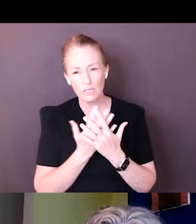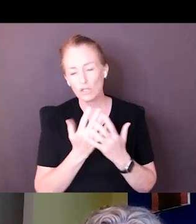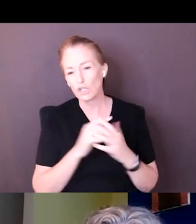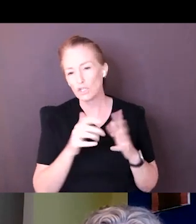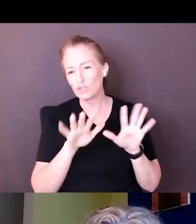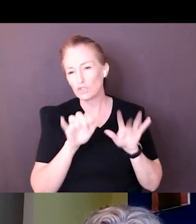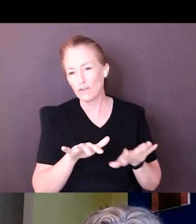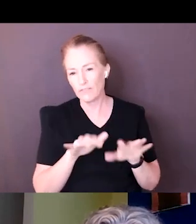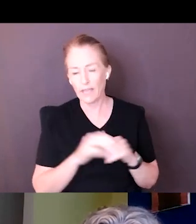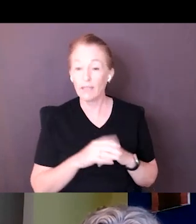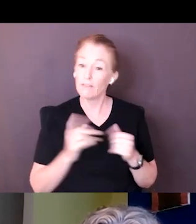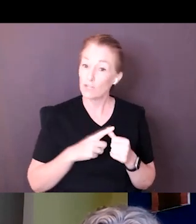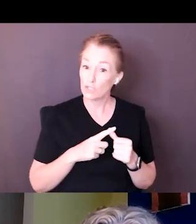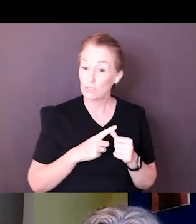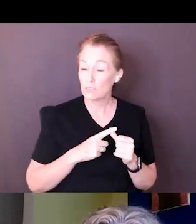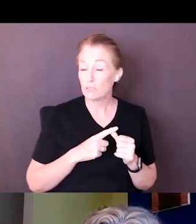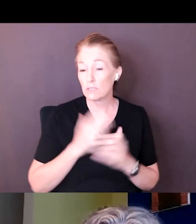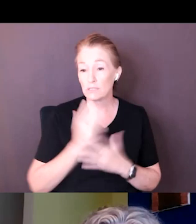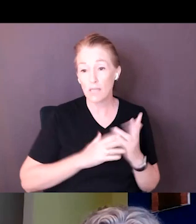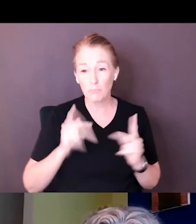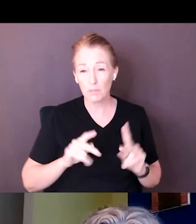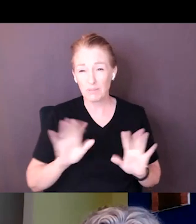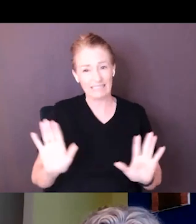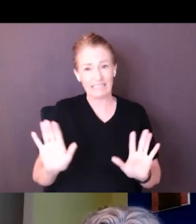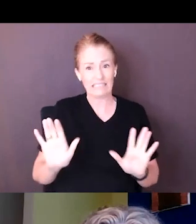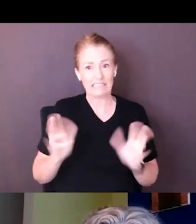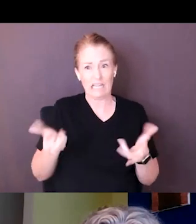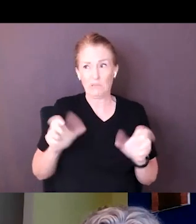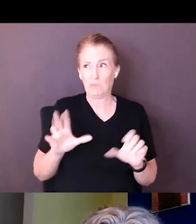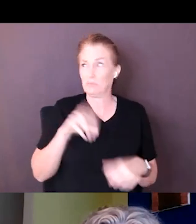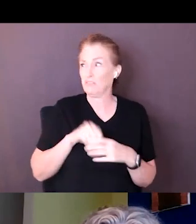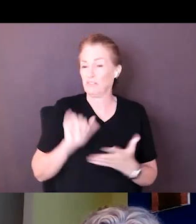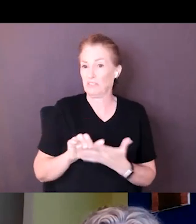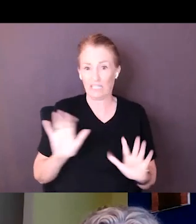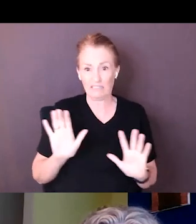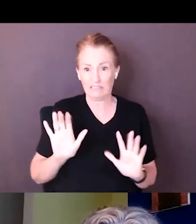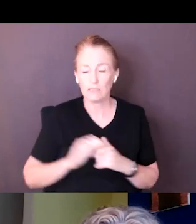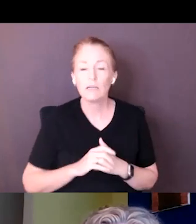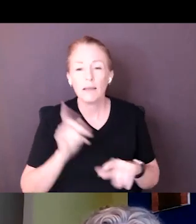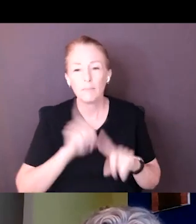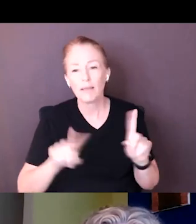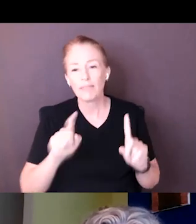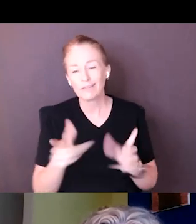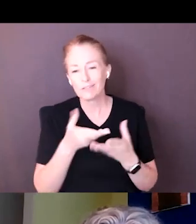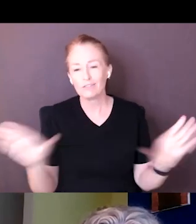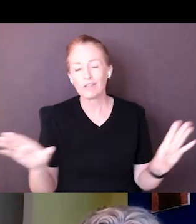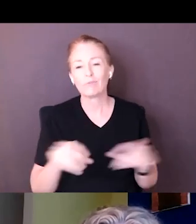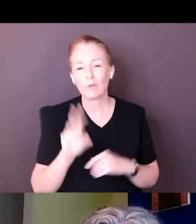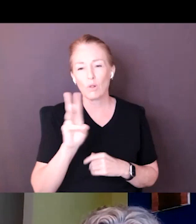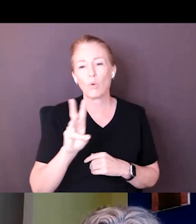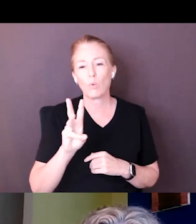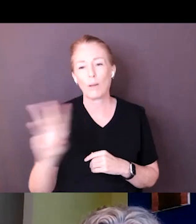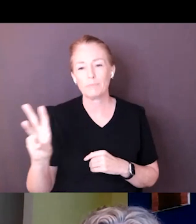there may be people who are not sure they want to engage at all. And there's a general website that I will type out now, which